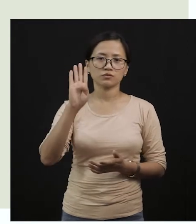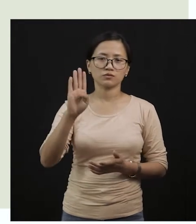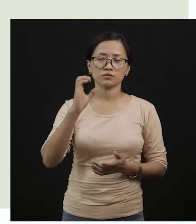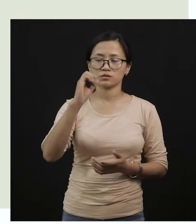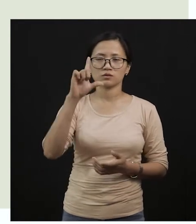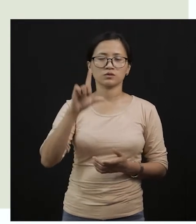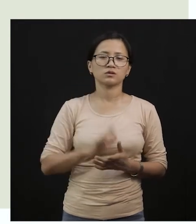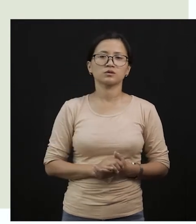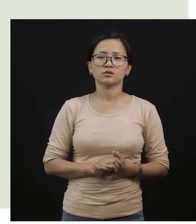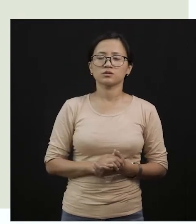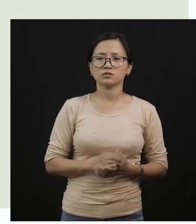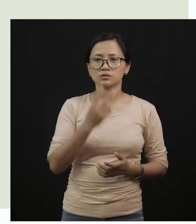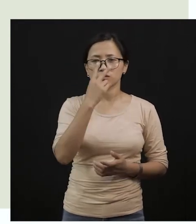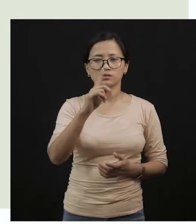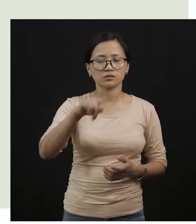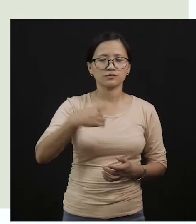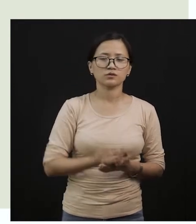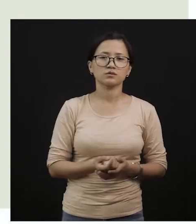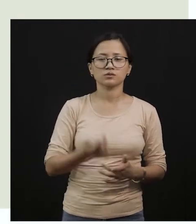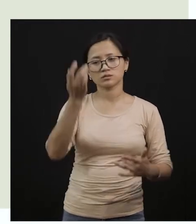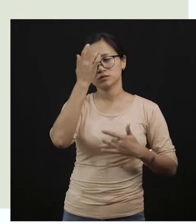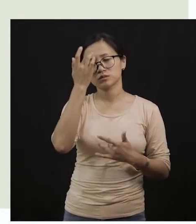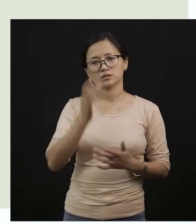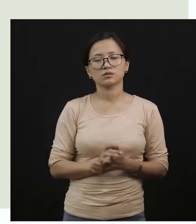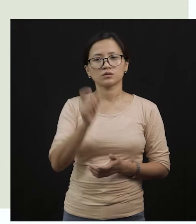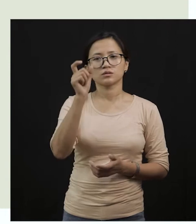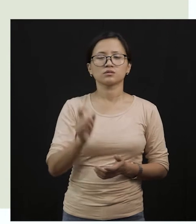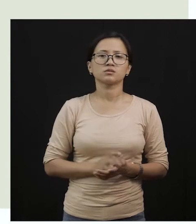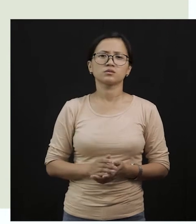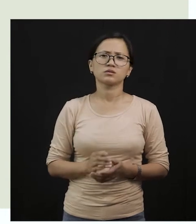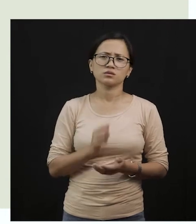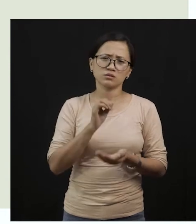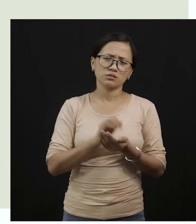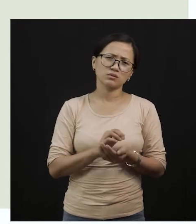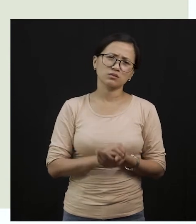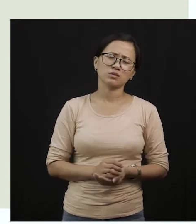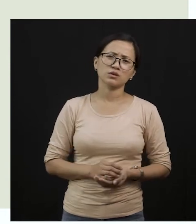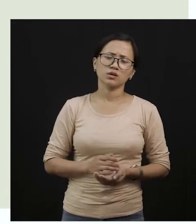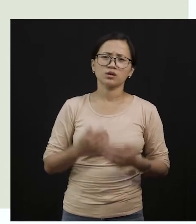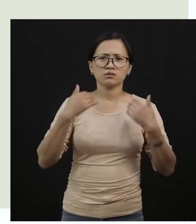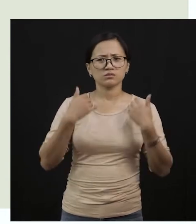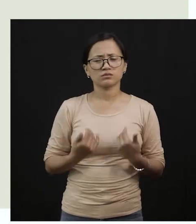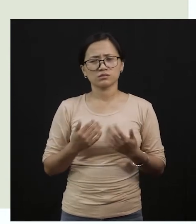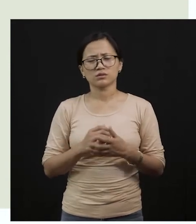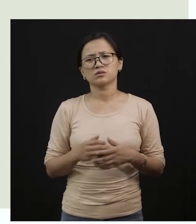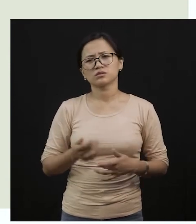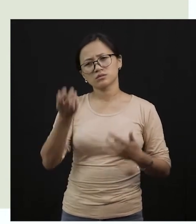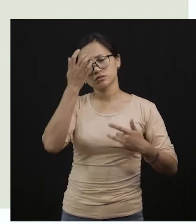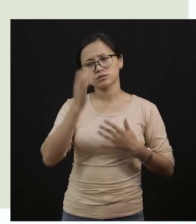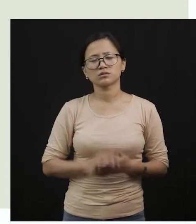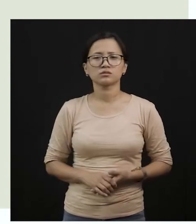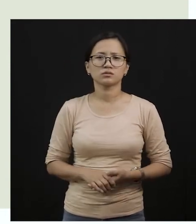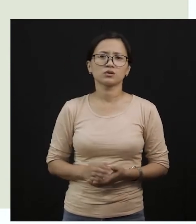you have to look after a person who is sick because there is no one at home. They keep calling you all the time. They're tired, they're sick. So we